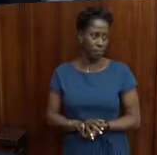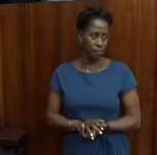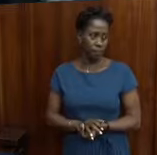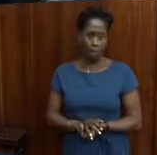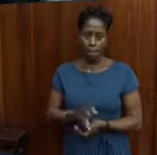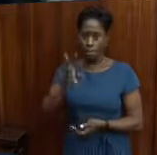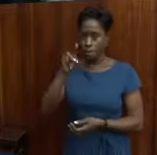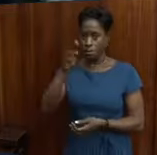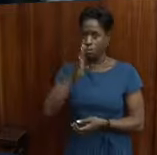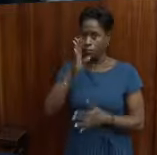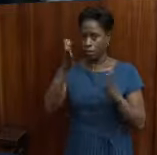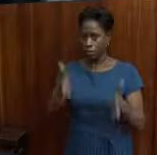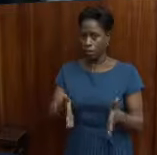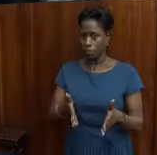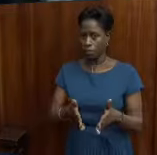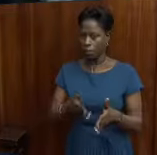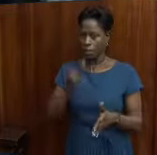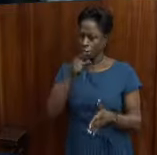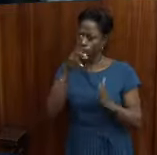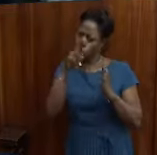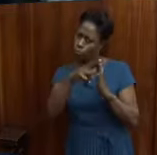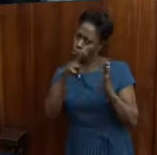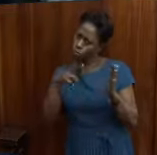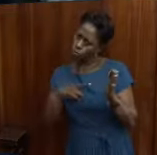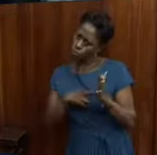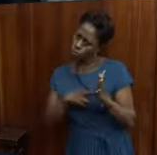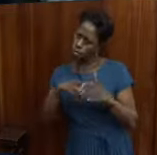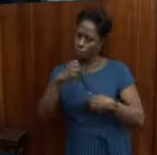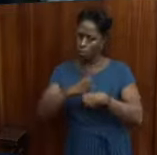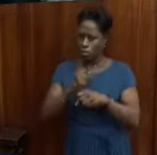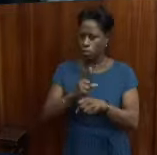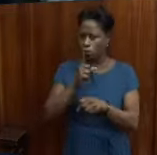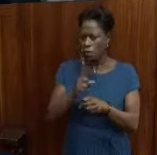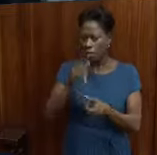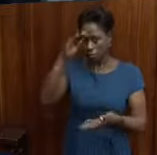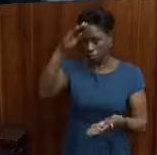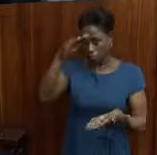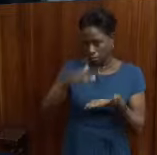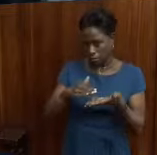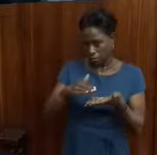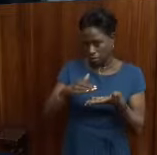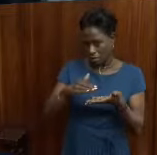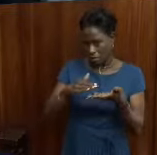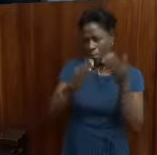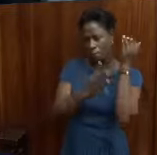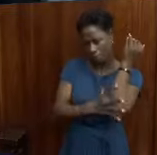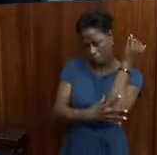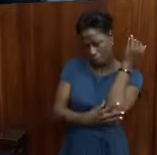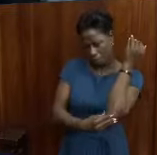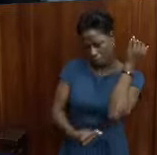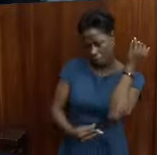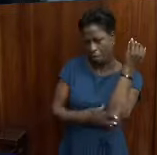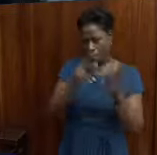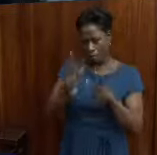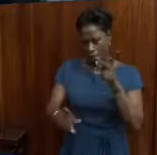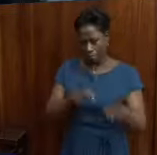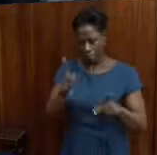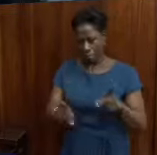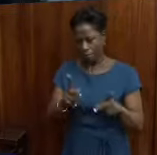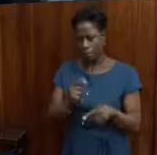Mr. Speaker, these principles are a sure way of alleviating the plight of the poor and disadvantaged in our